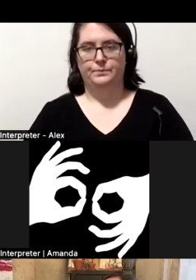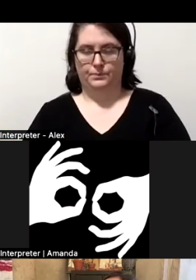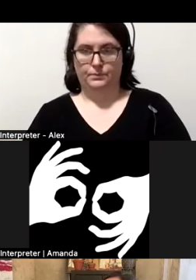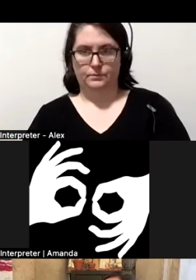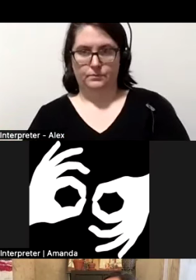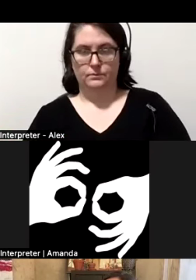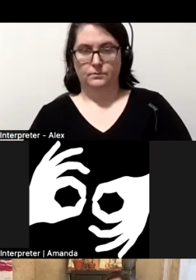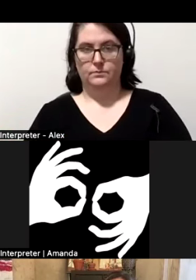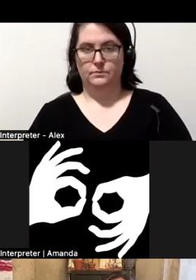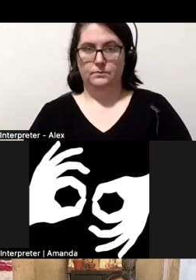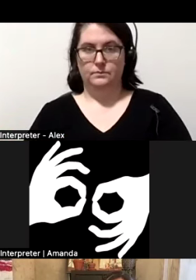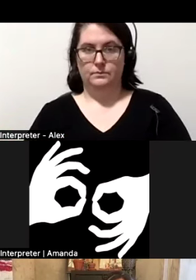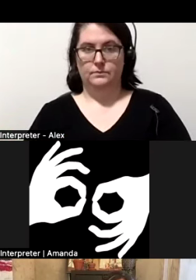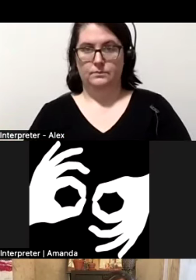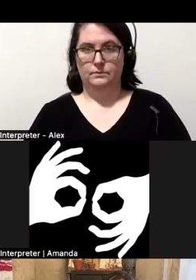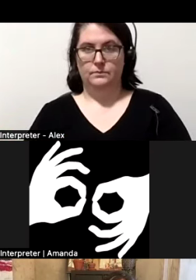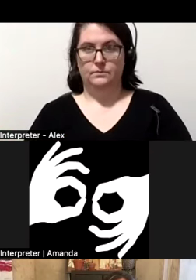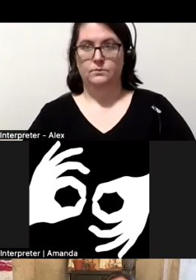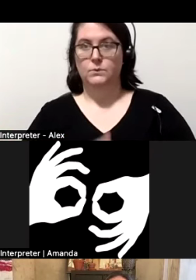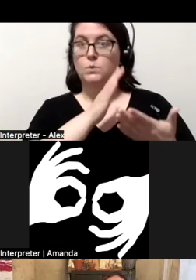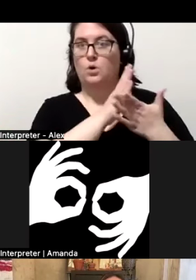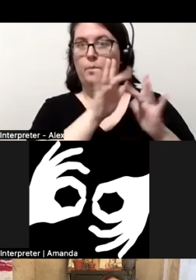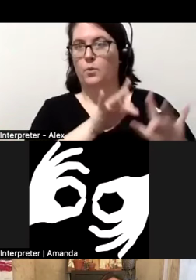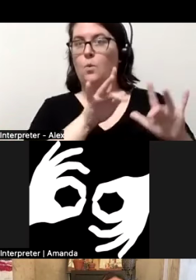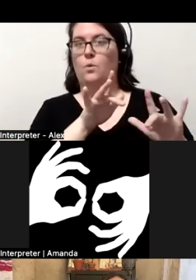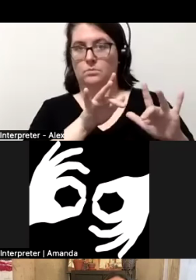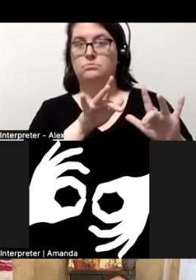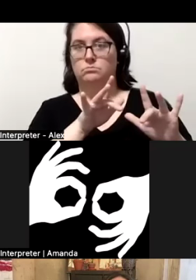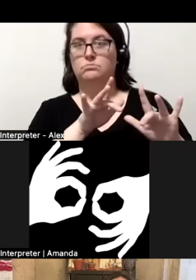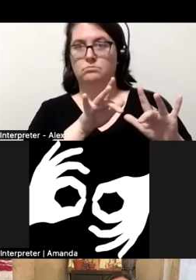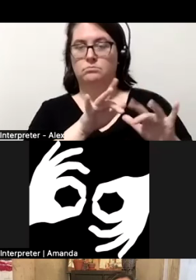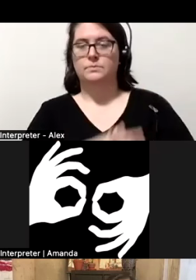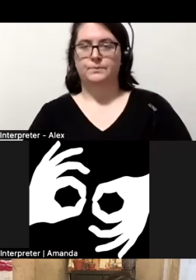But we will end the recording now so that you can ask your questions without